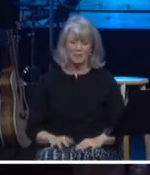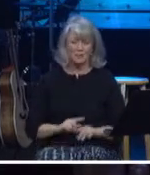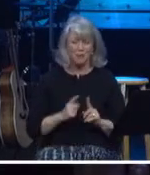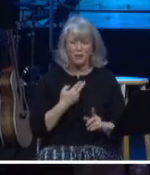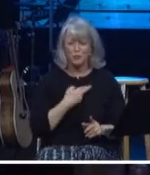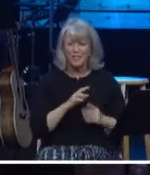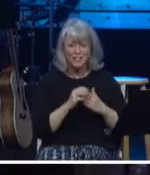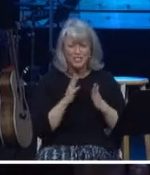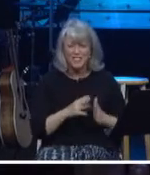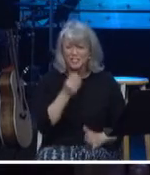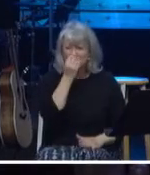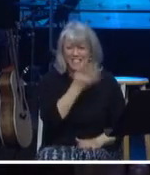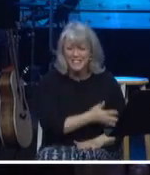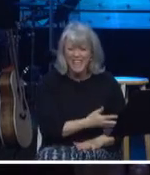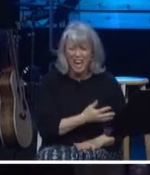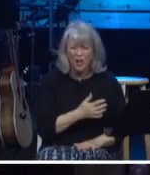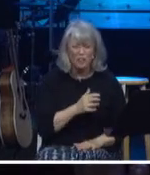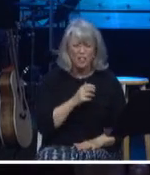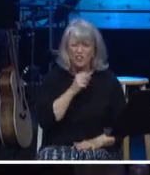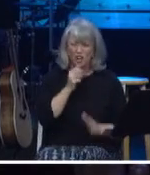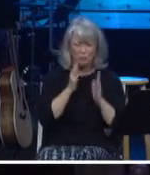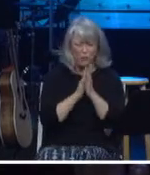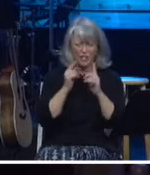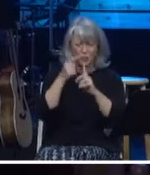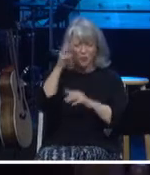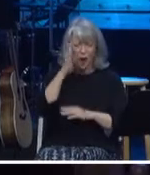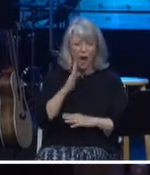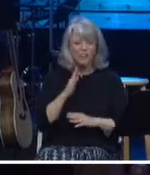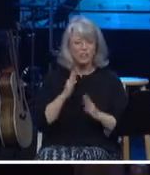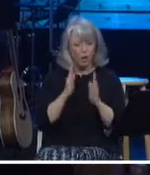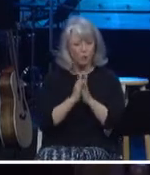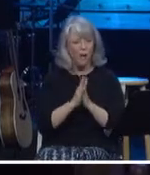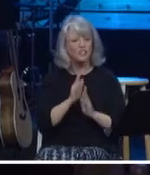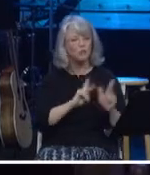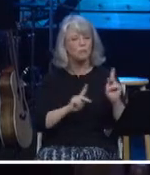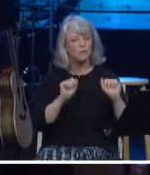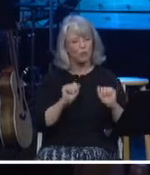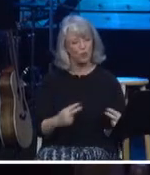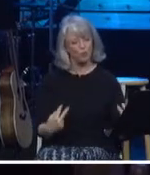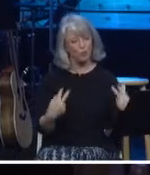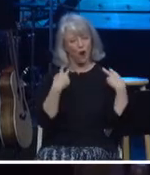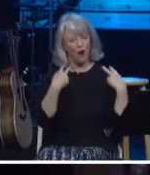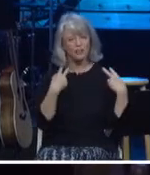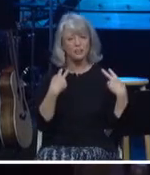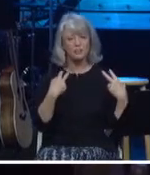audience. The people are. They loved every minute of it.